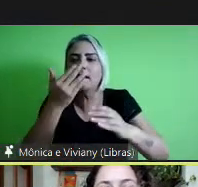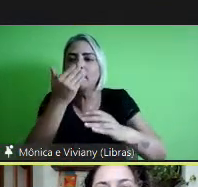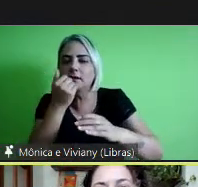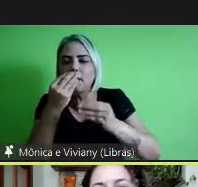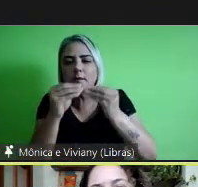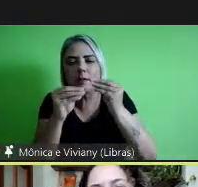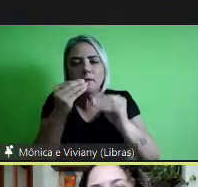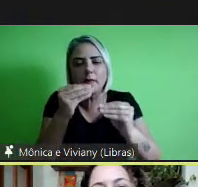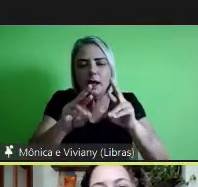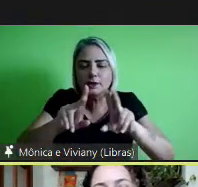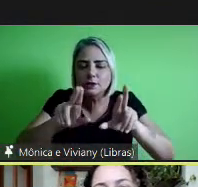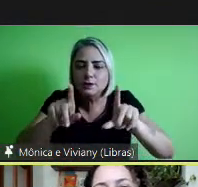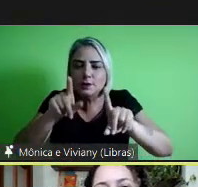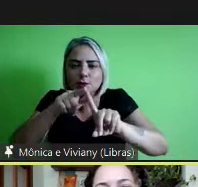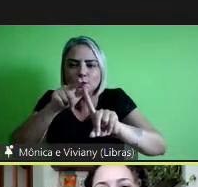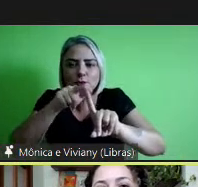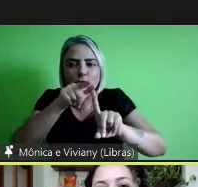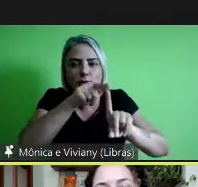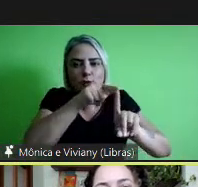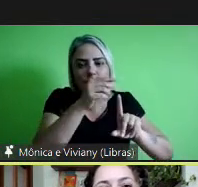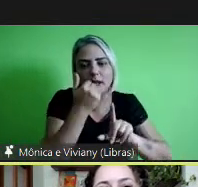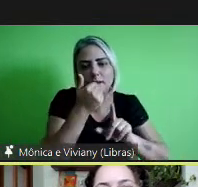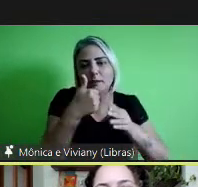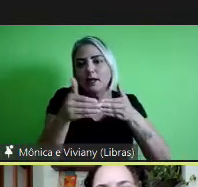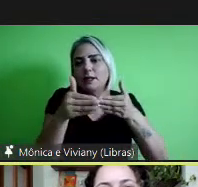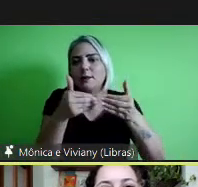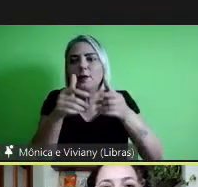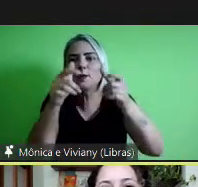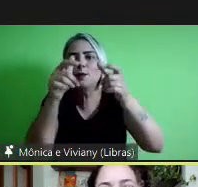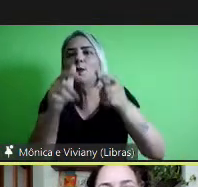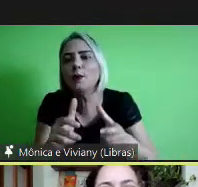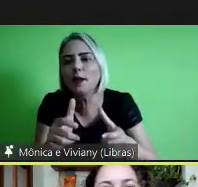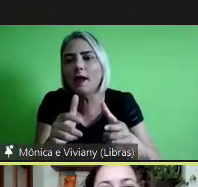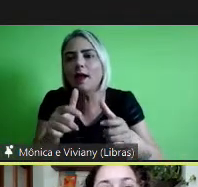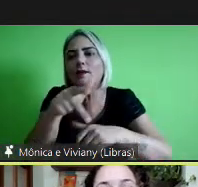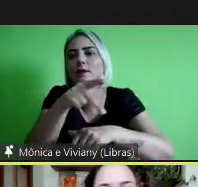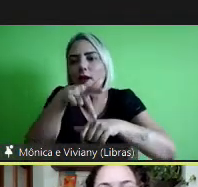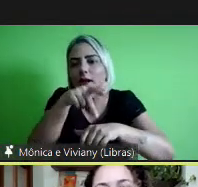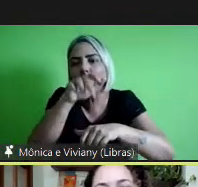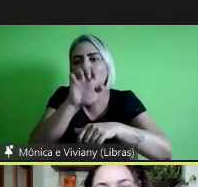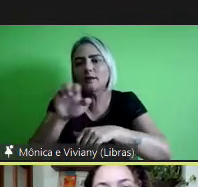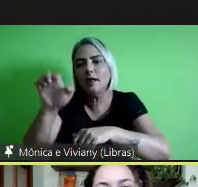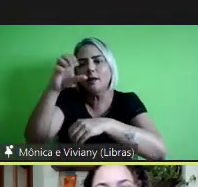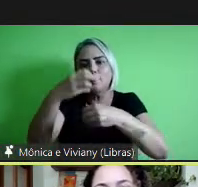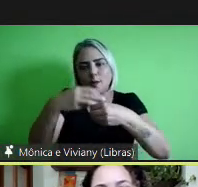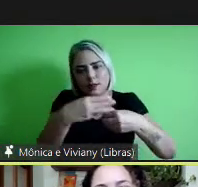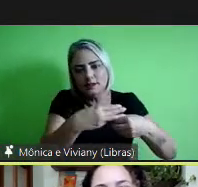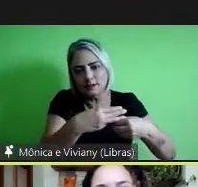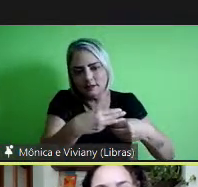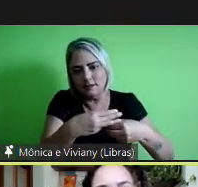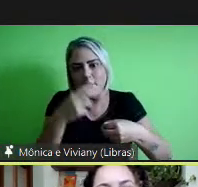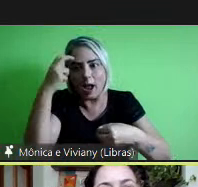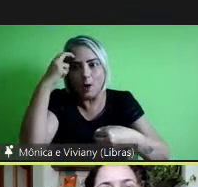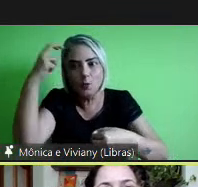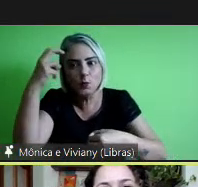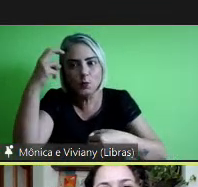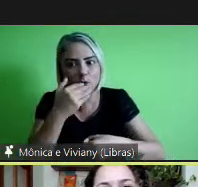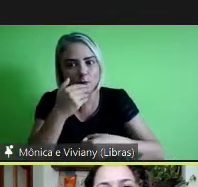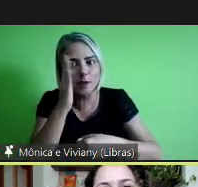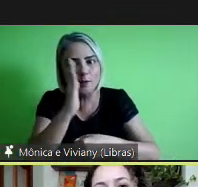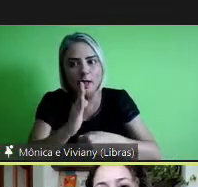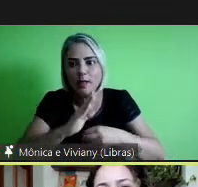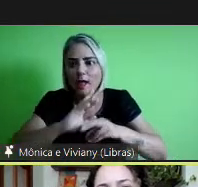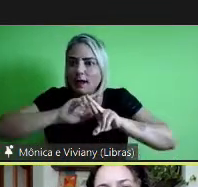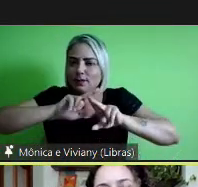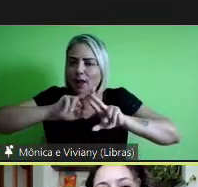group of food groups is going to include different types of food depending on the region of the country, municipality, and